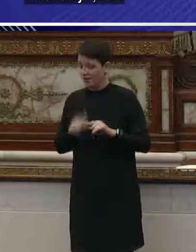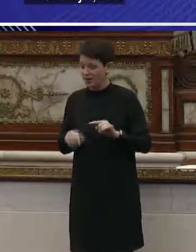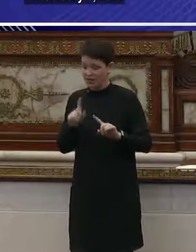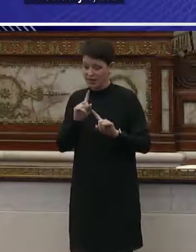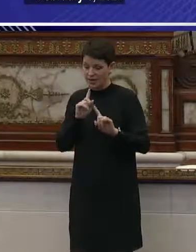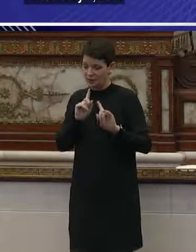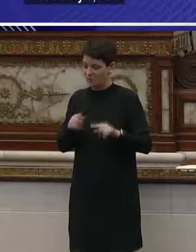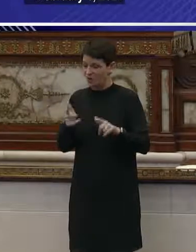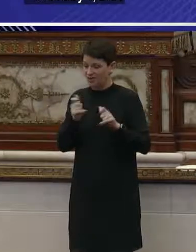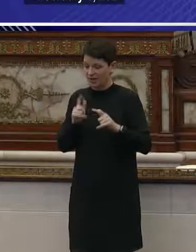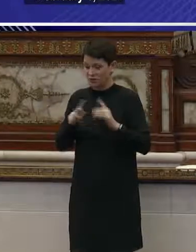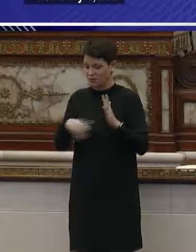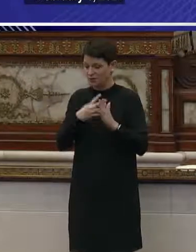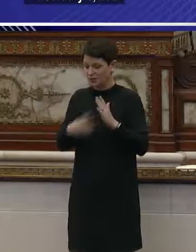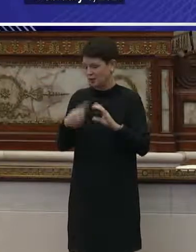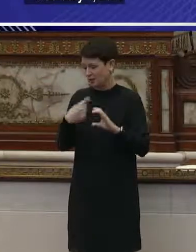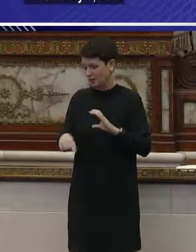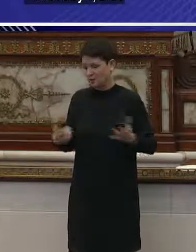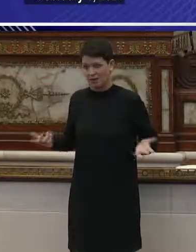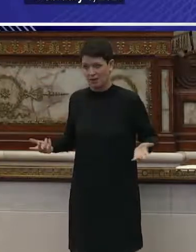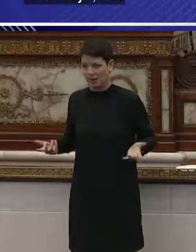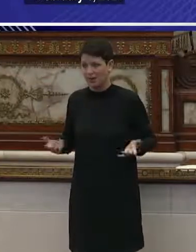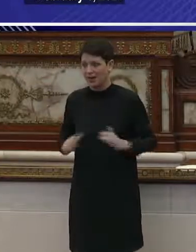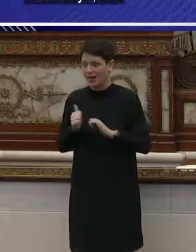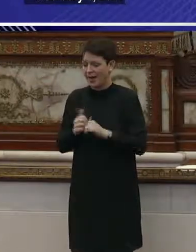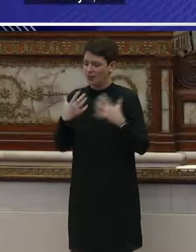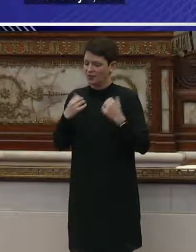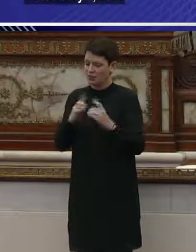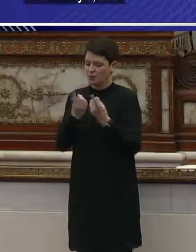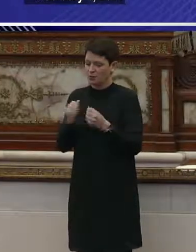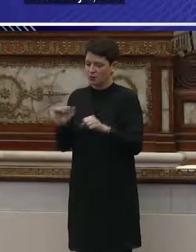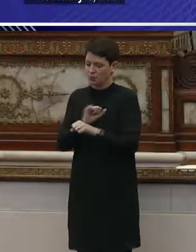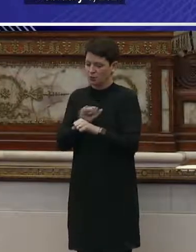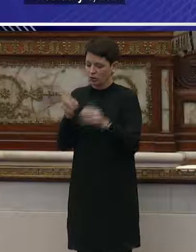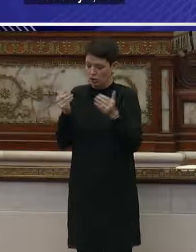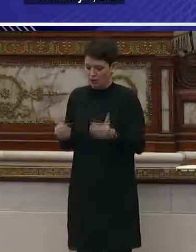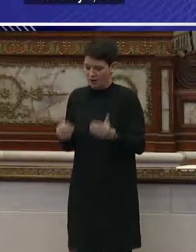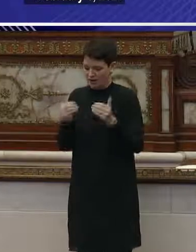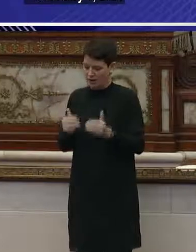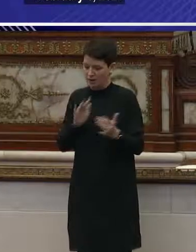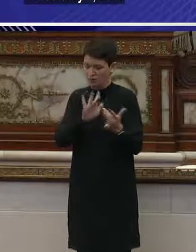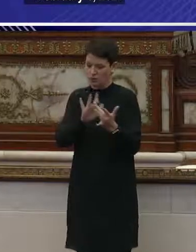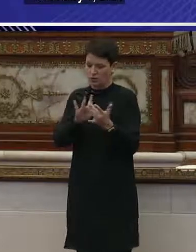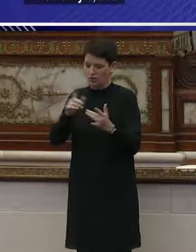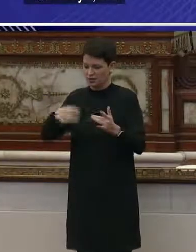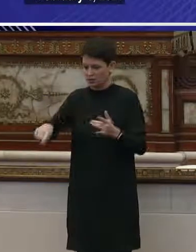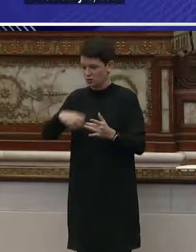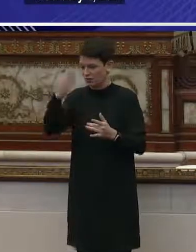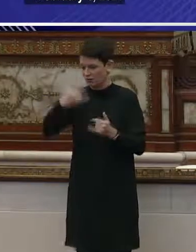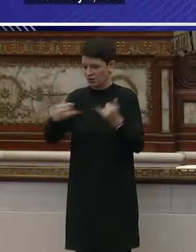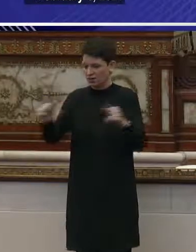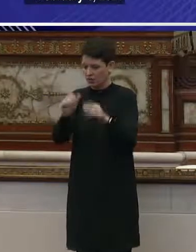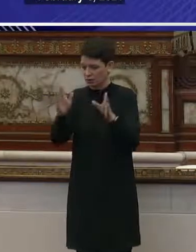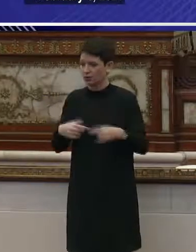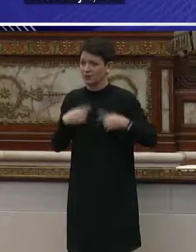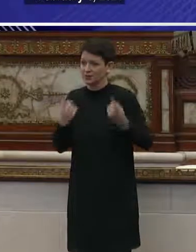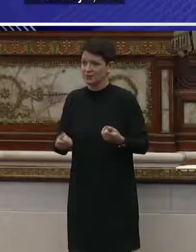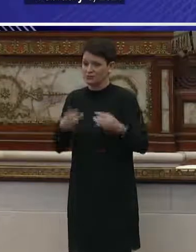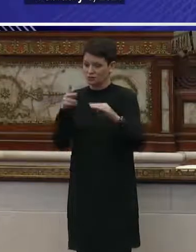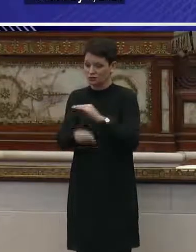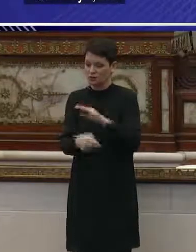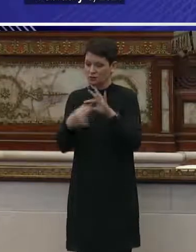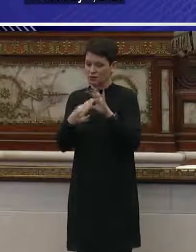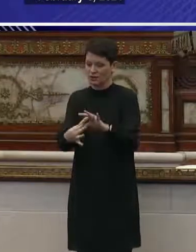respond quickly to a scheduling email. So how is the health department working right now to reach these frontline workers since you've terminated